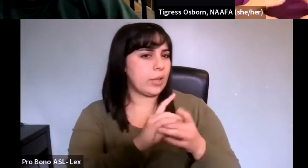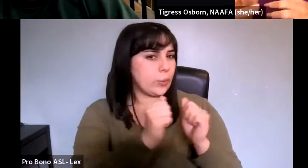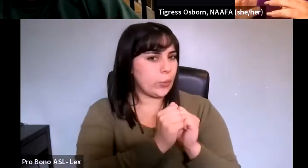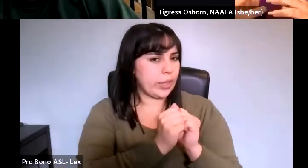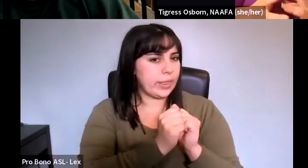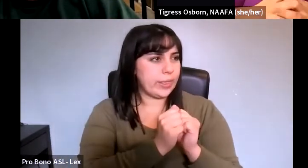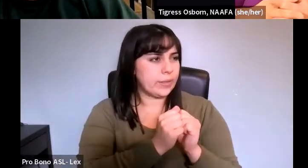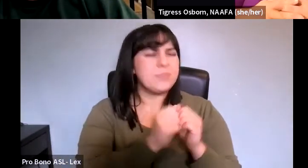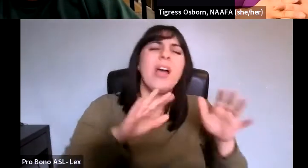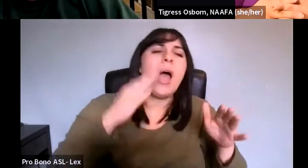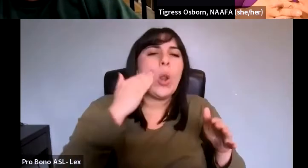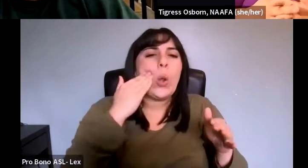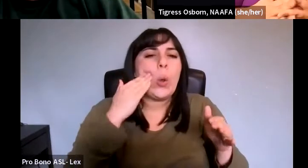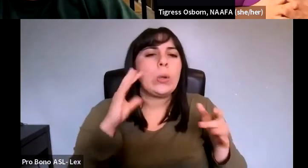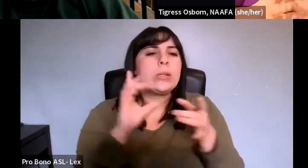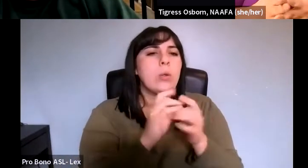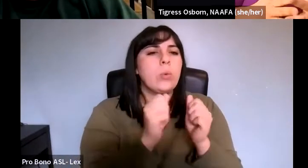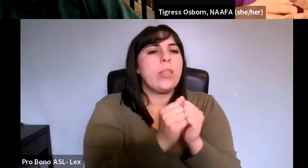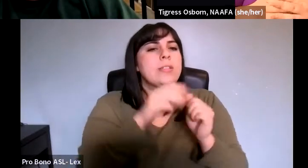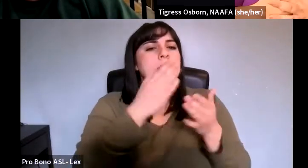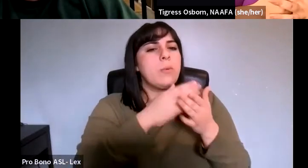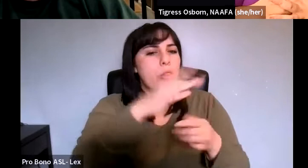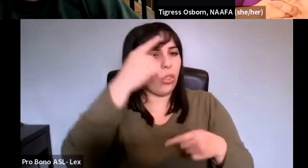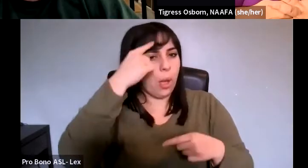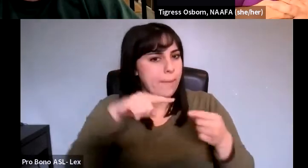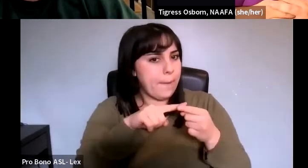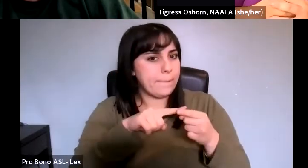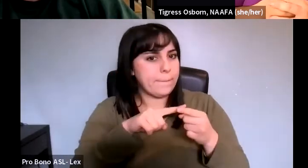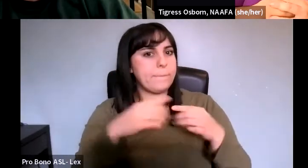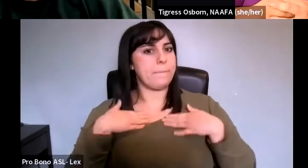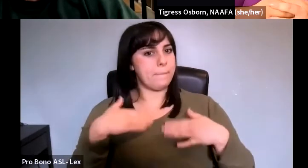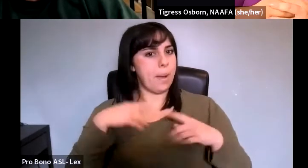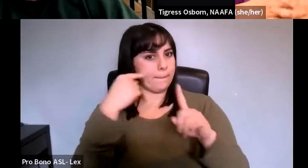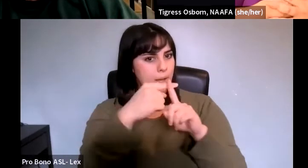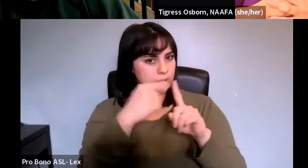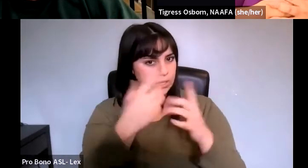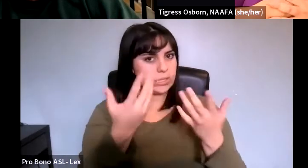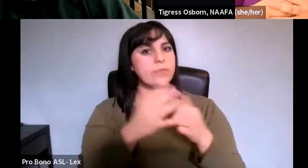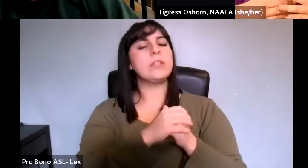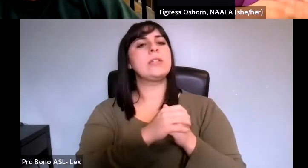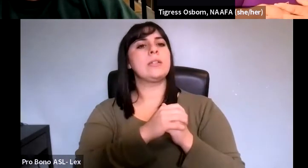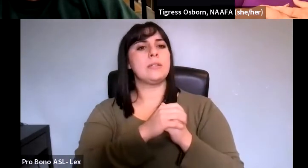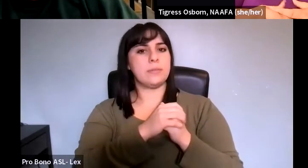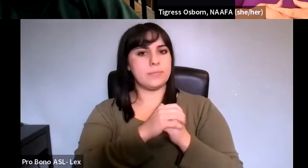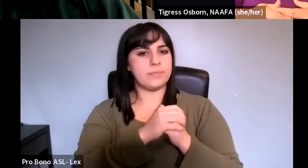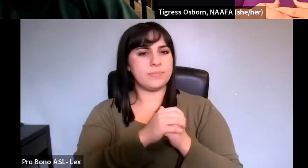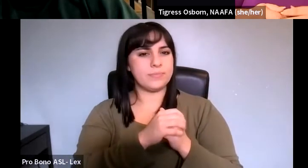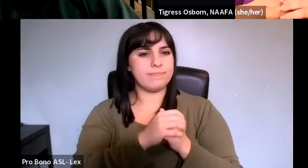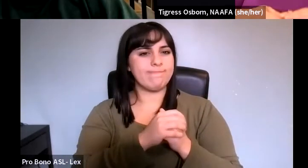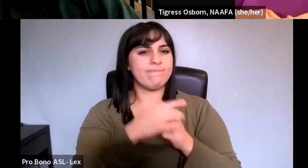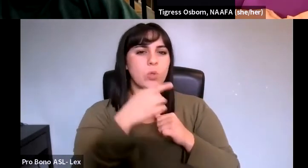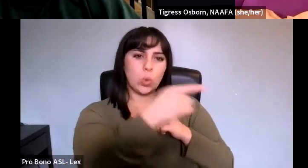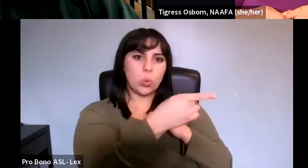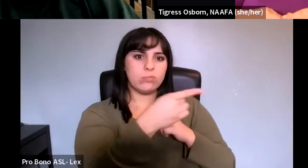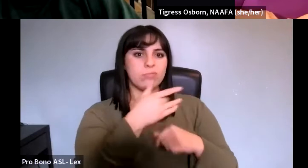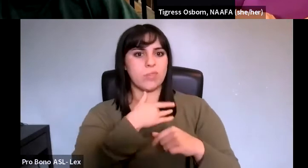body positivity versus fat liberation. Can we talk about why you are so adamant at reminding people that you are